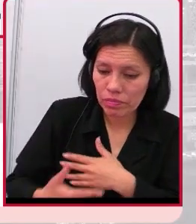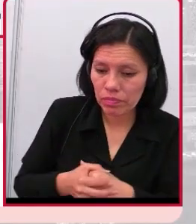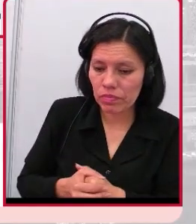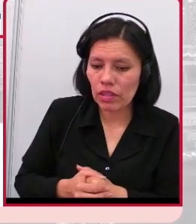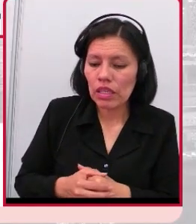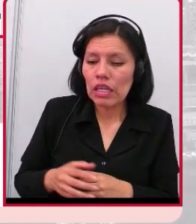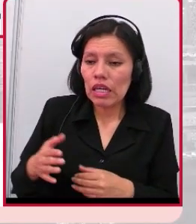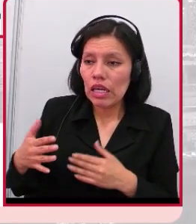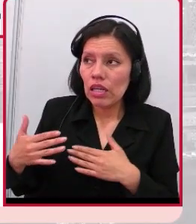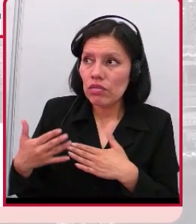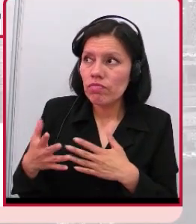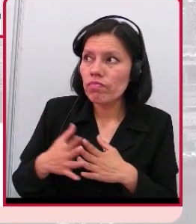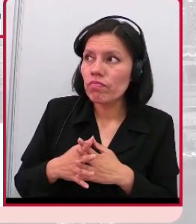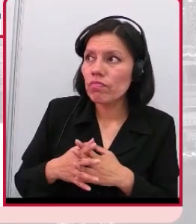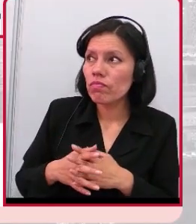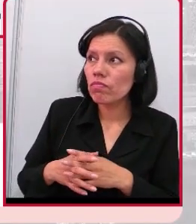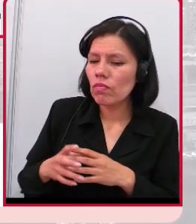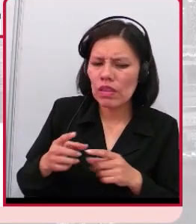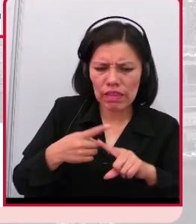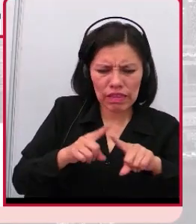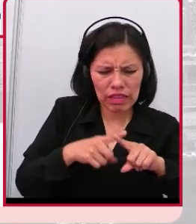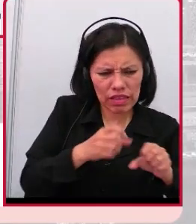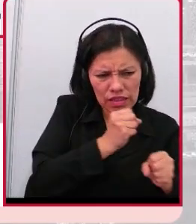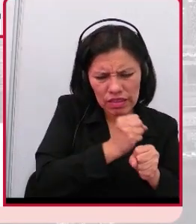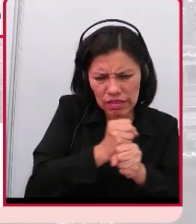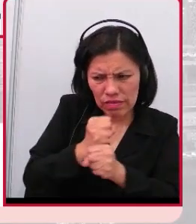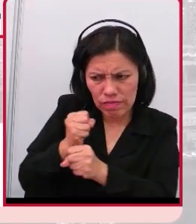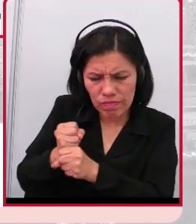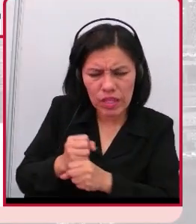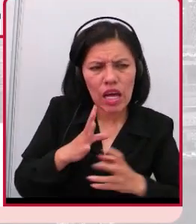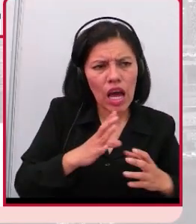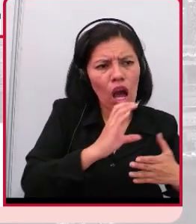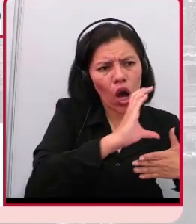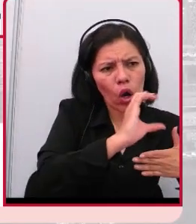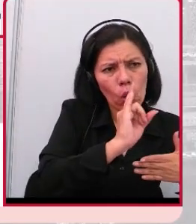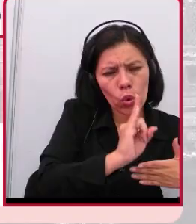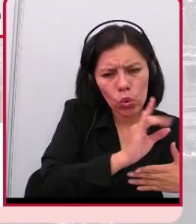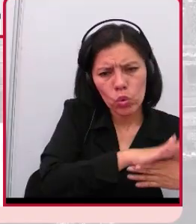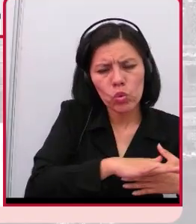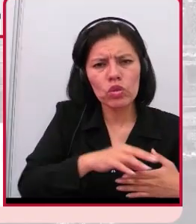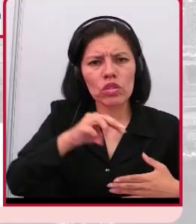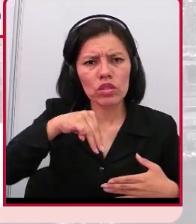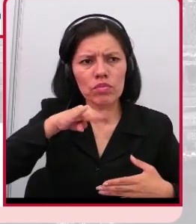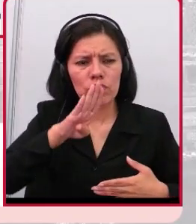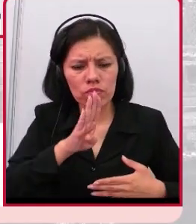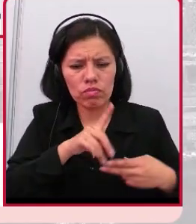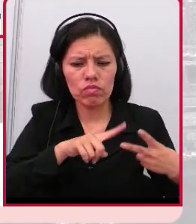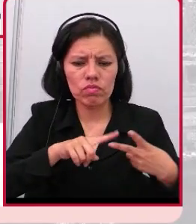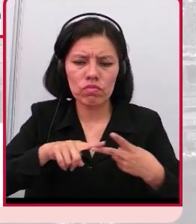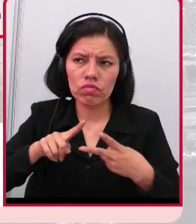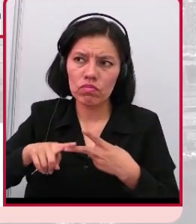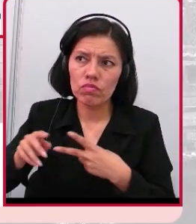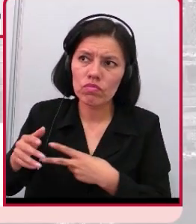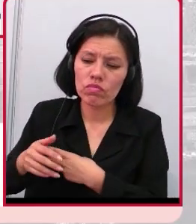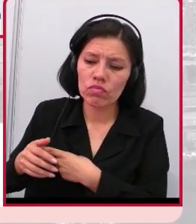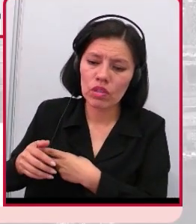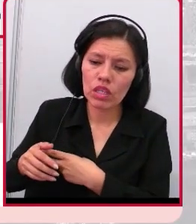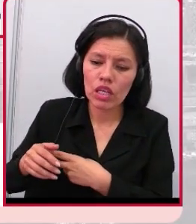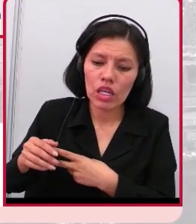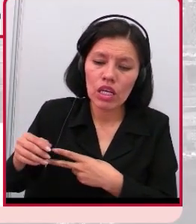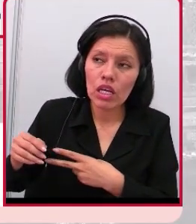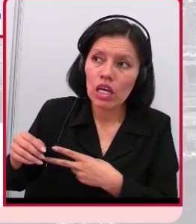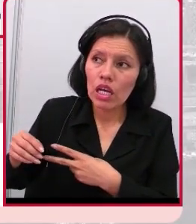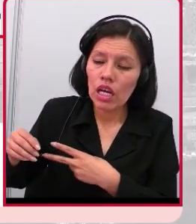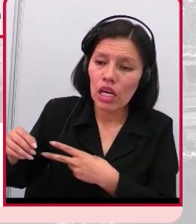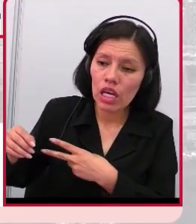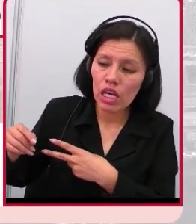From that point onward, we work by campaigns. We work with copper molybdenum processing and copper zinc processing campaign. These